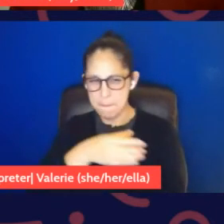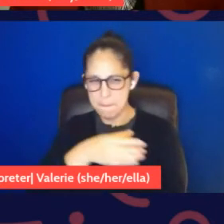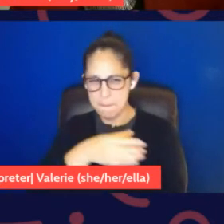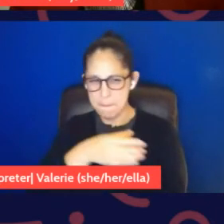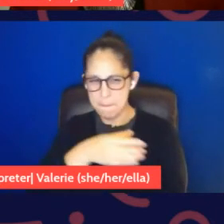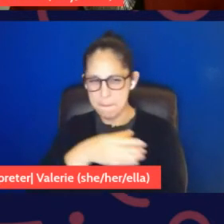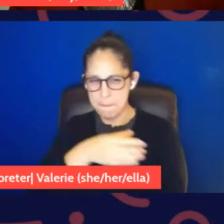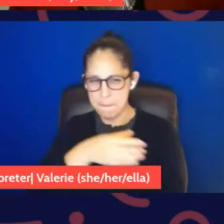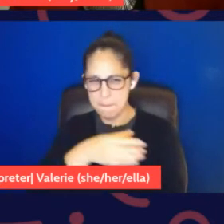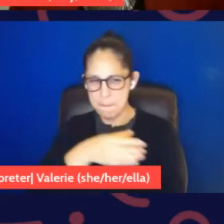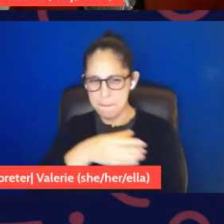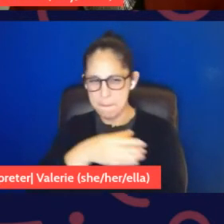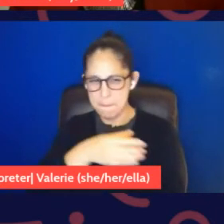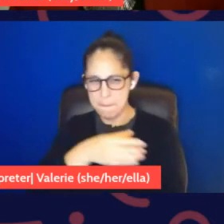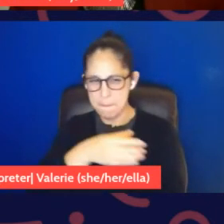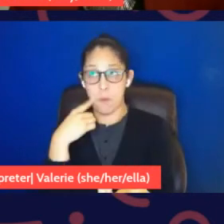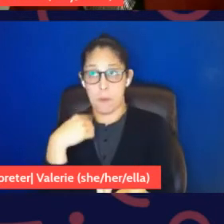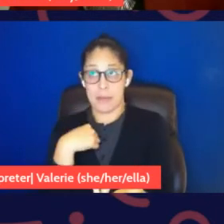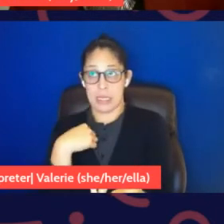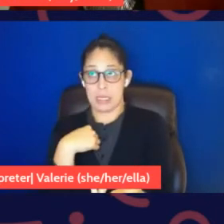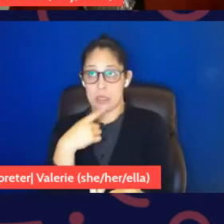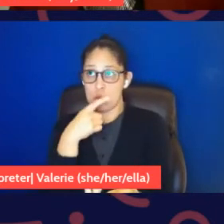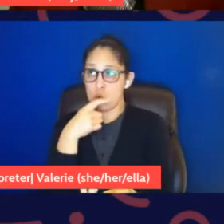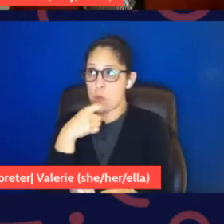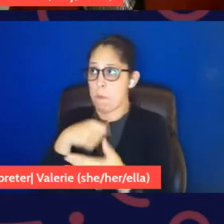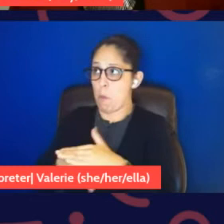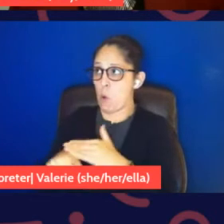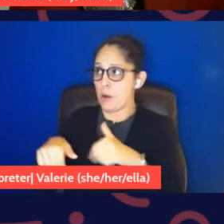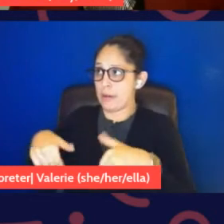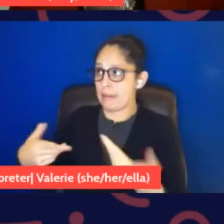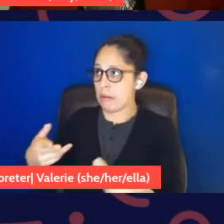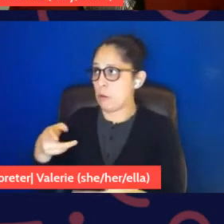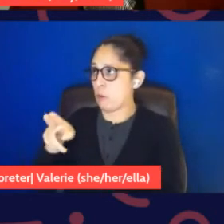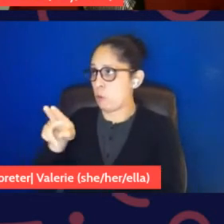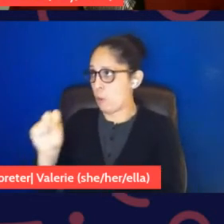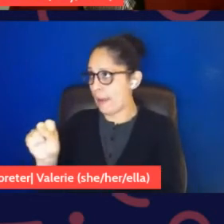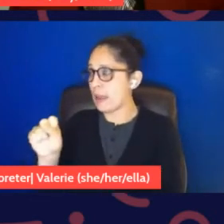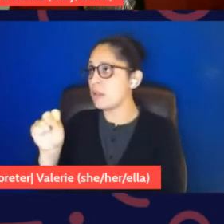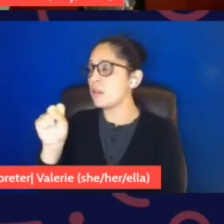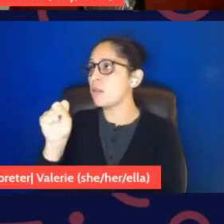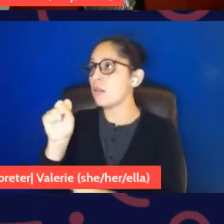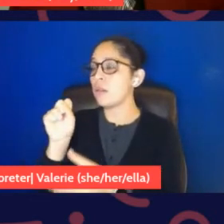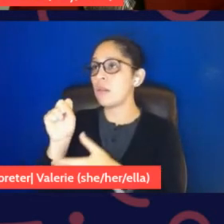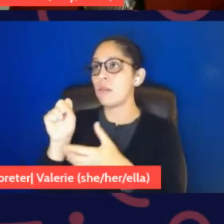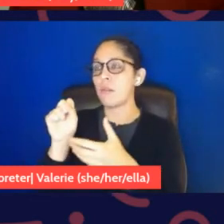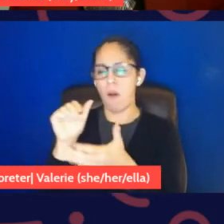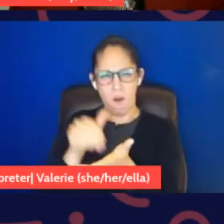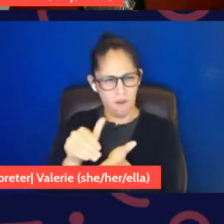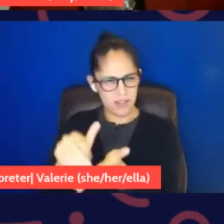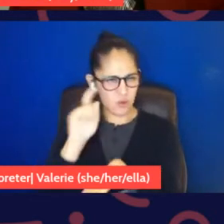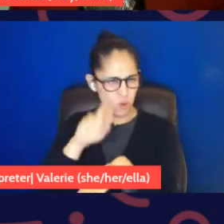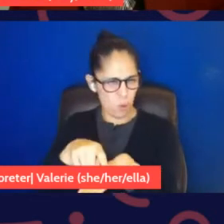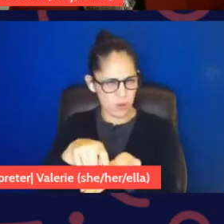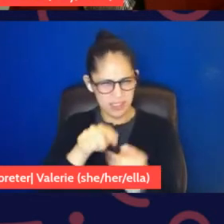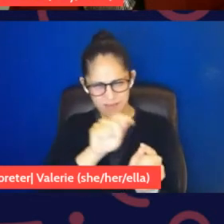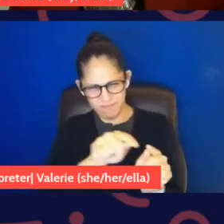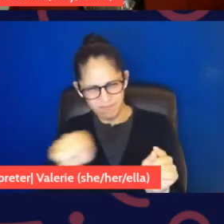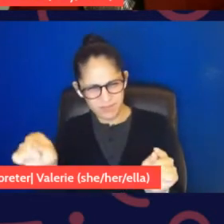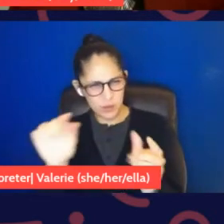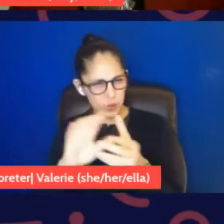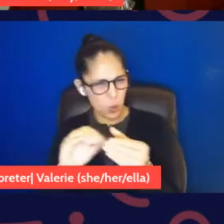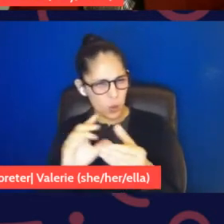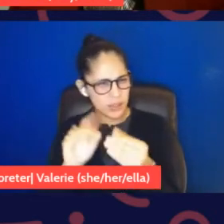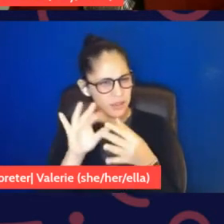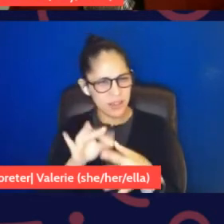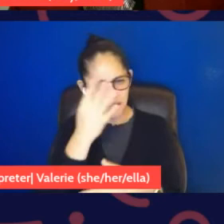And I think for me, who was born in the United States, I think often the stories of immigration are speaking to me